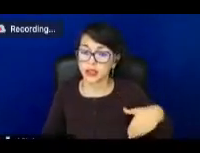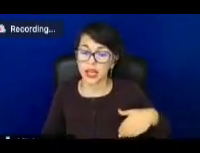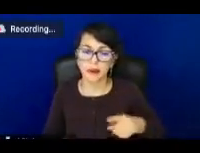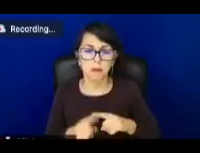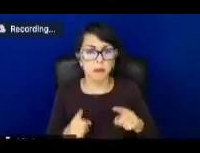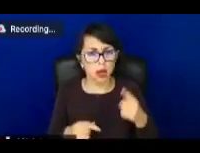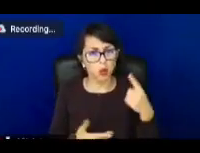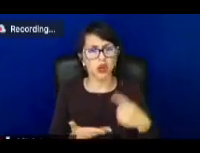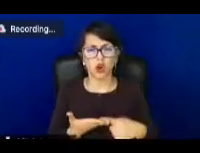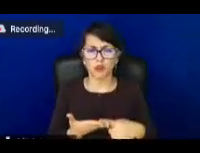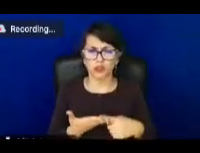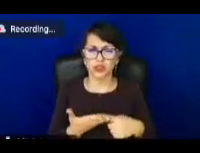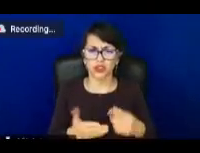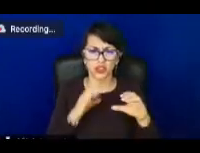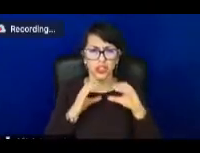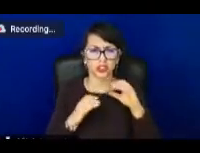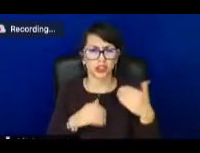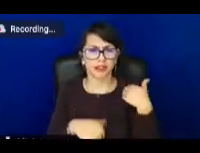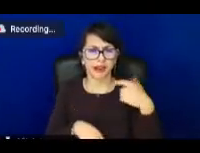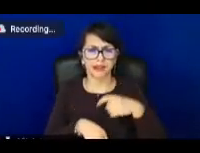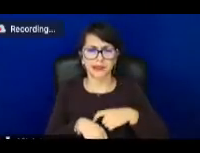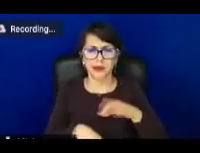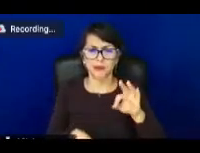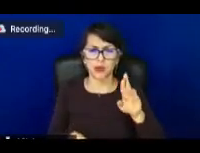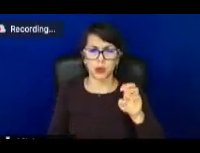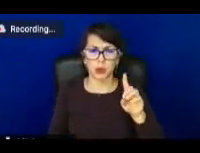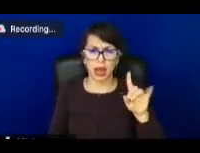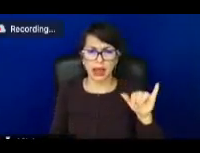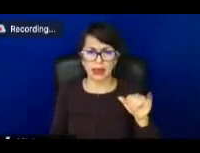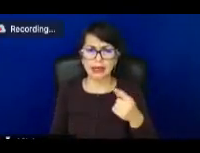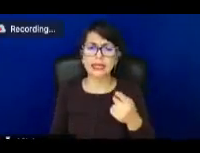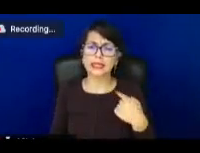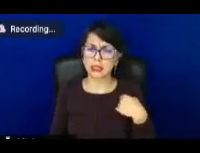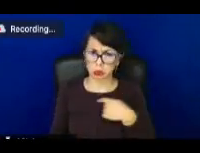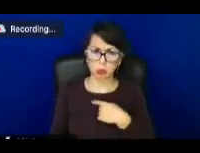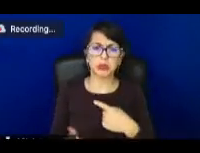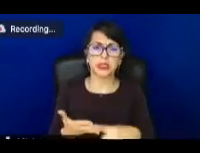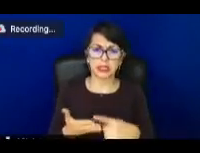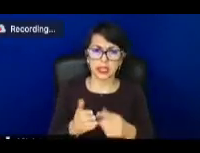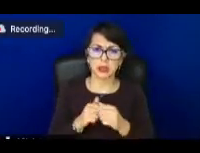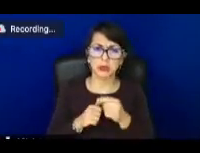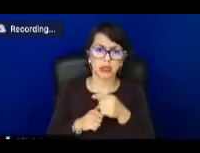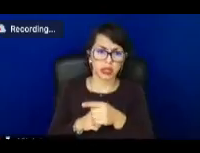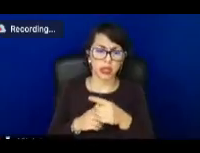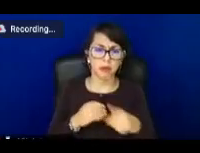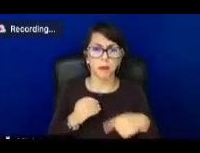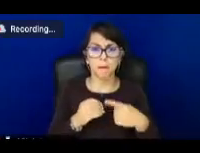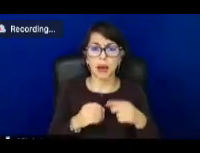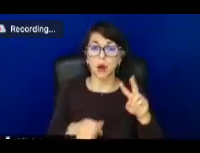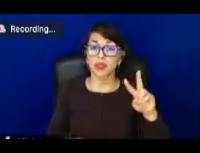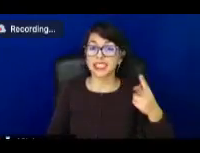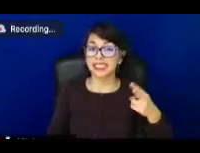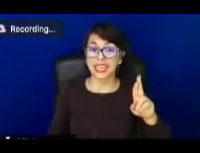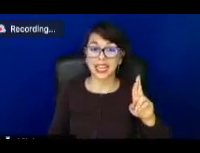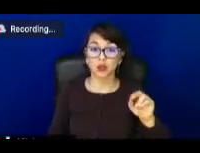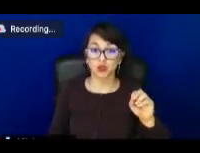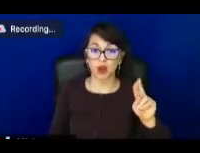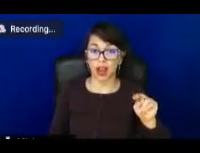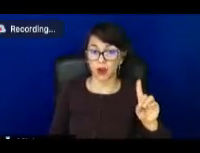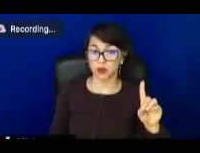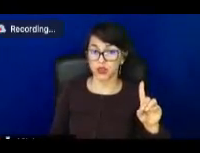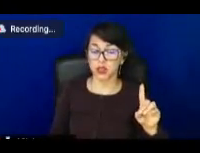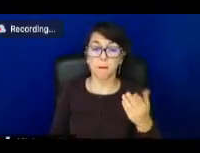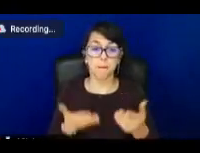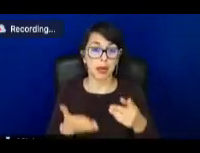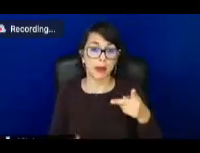with Freddie was, for the second round, we can do press releases that kind of say, last meeting,